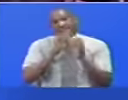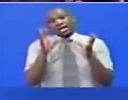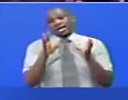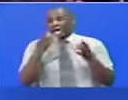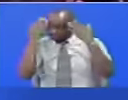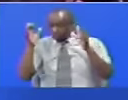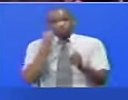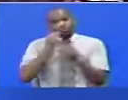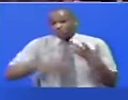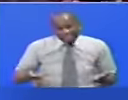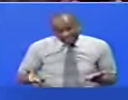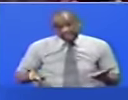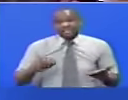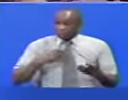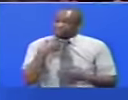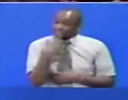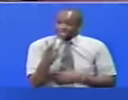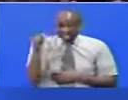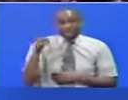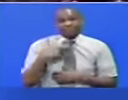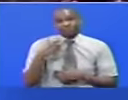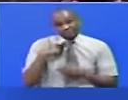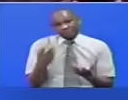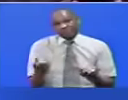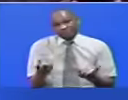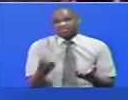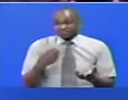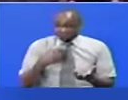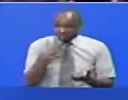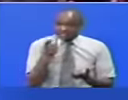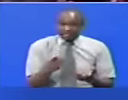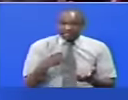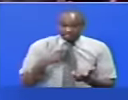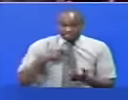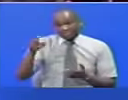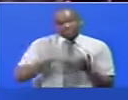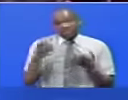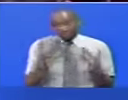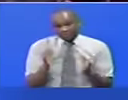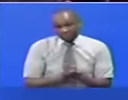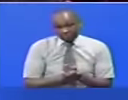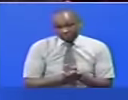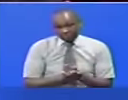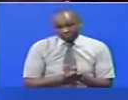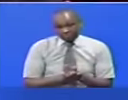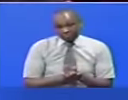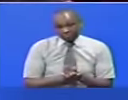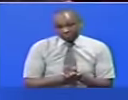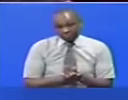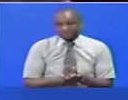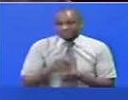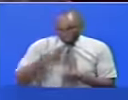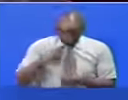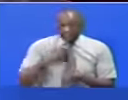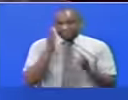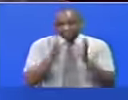yeah, I don't know. That's why I'm telling him he rather leaves earlier than if he fails to beat me. My only